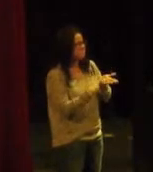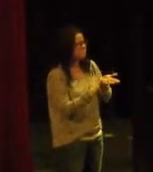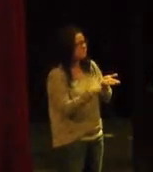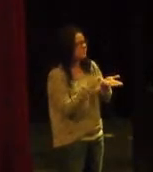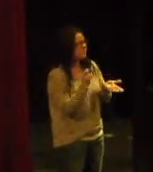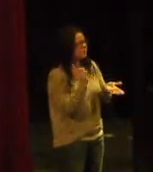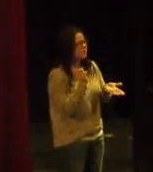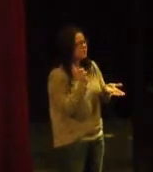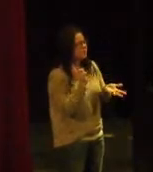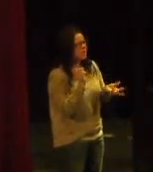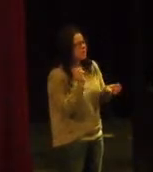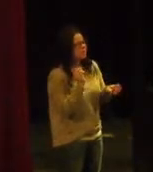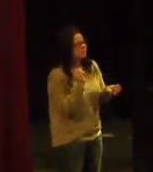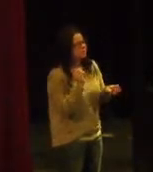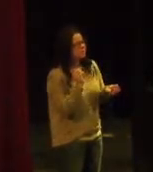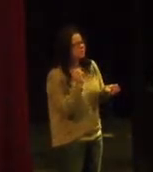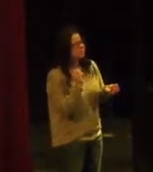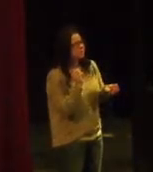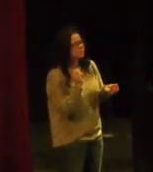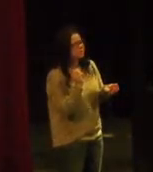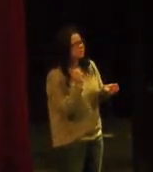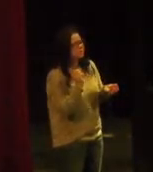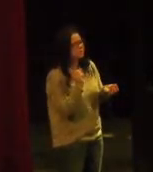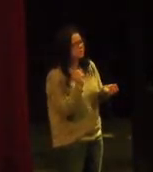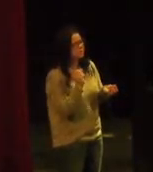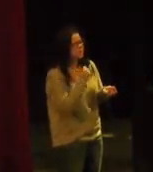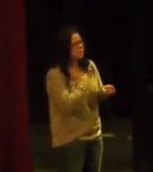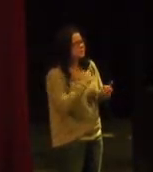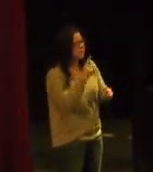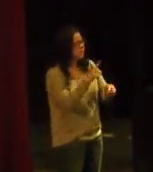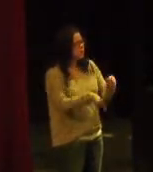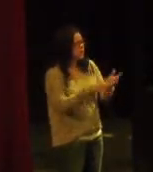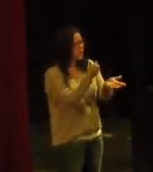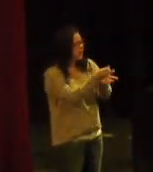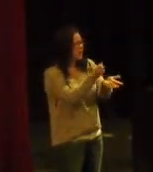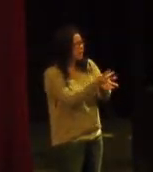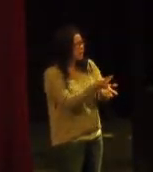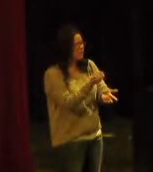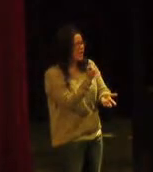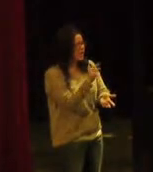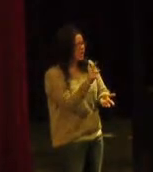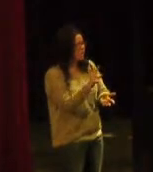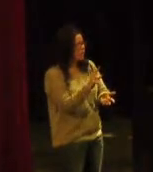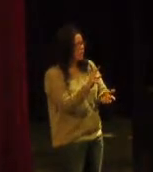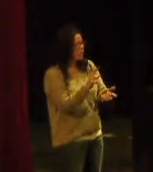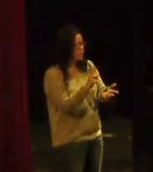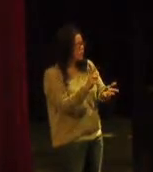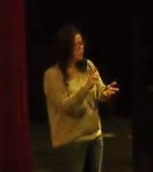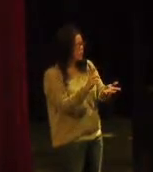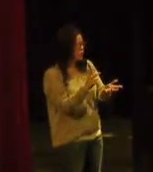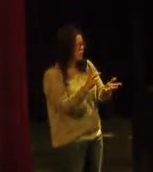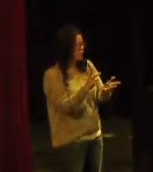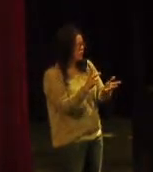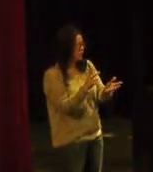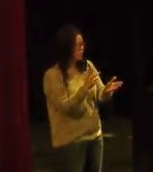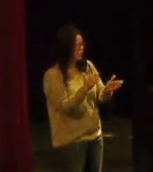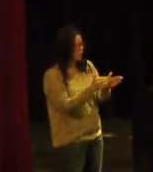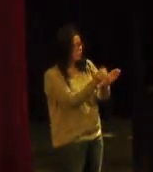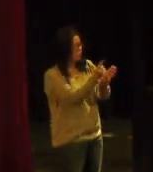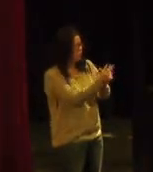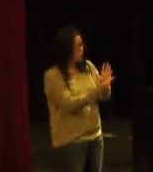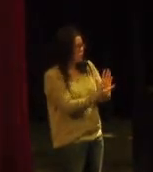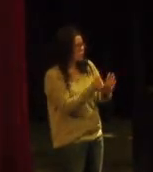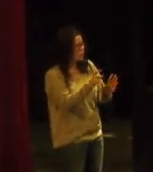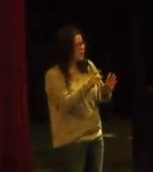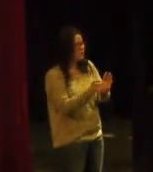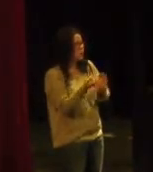where does that? I'm sorry, we can't validate anybody who ever broke the rules or anything, so you have to go back and start.